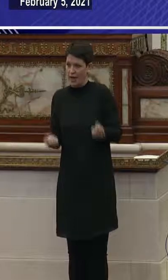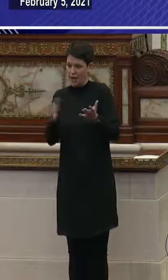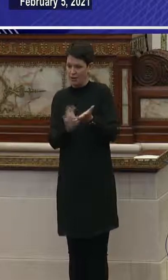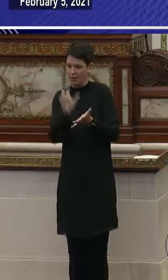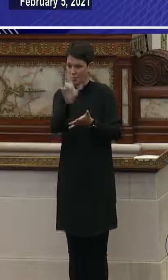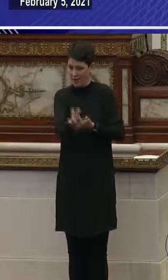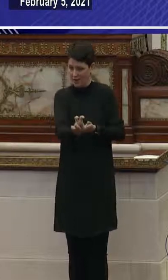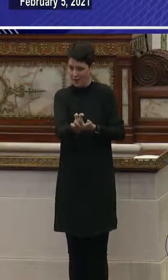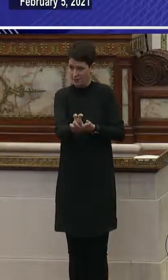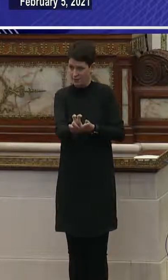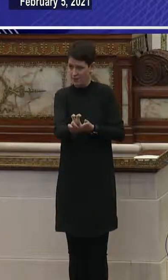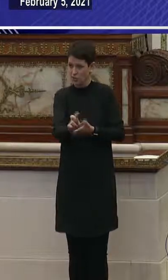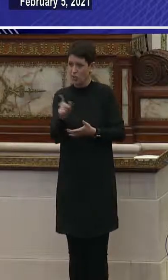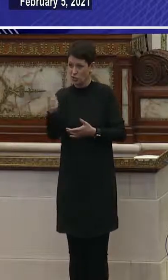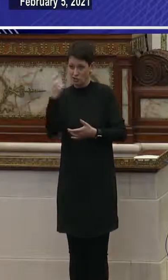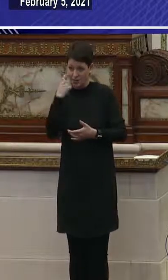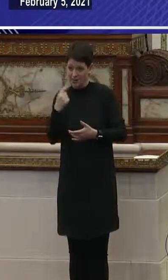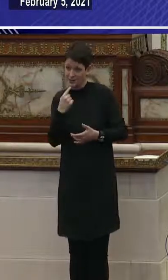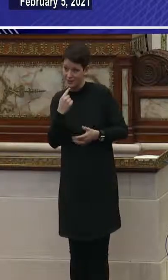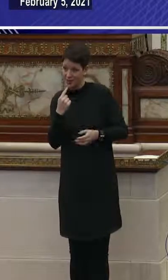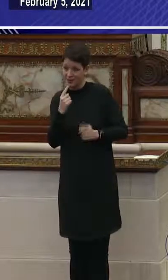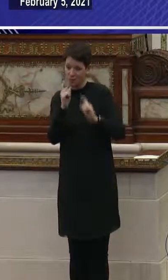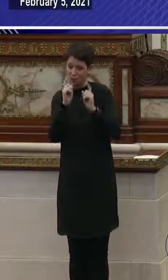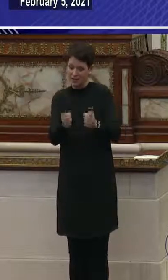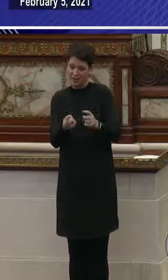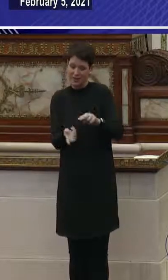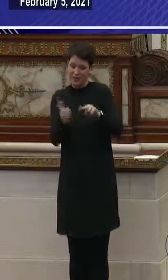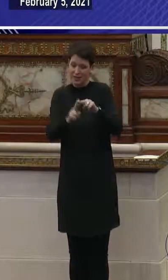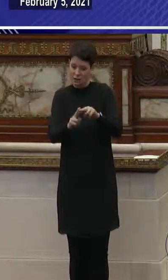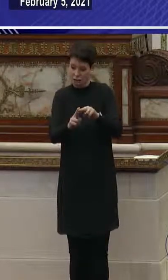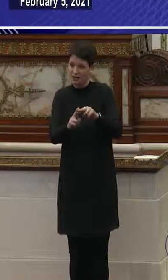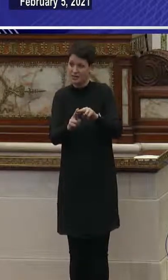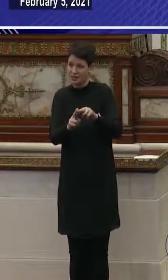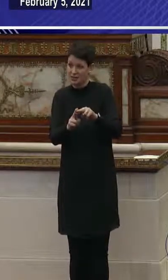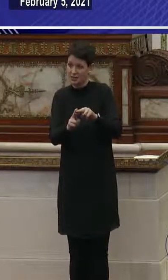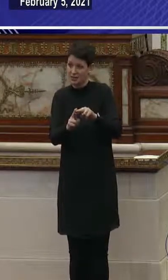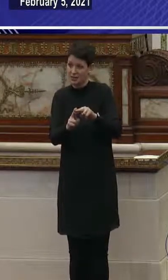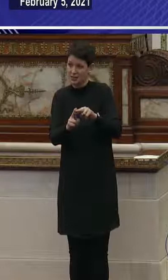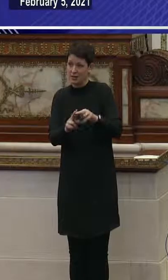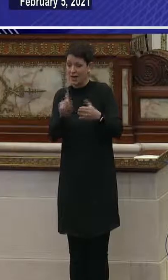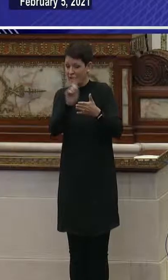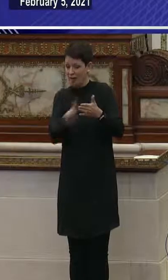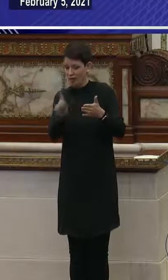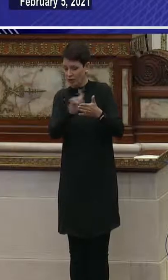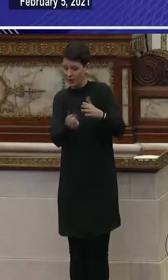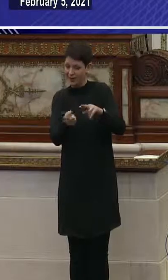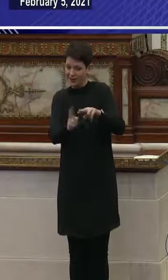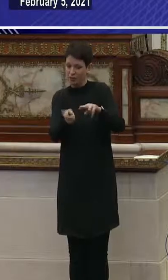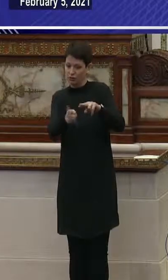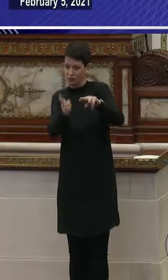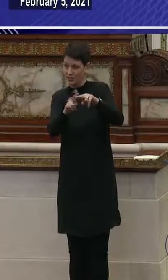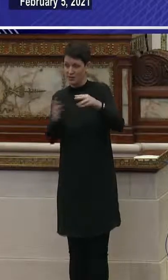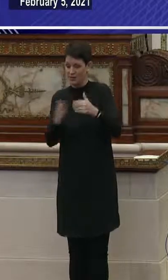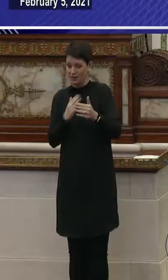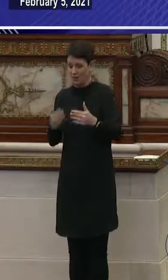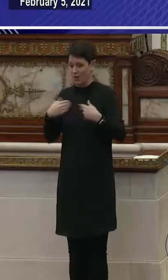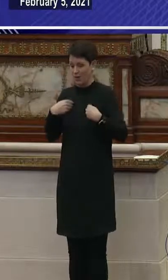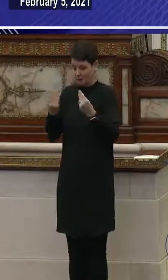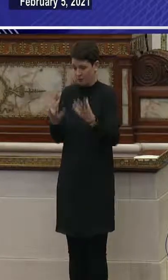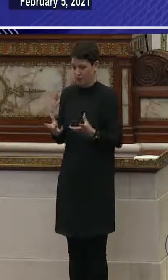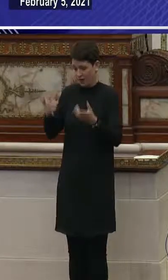You just stated that there will receive an increase in the vaccines week over week. So even though they have the